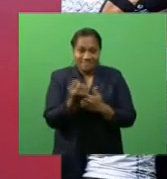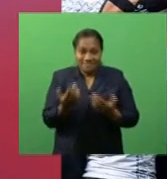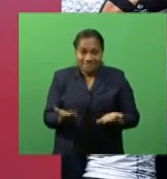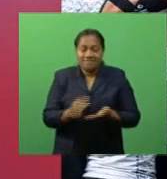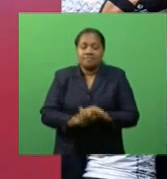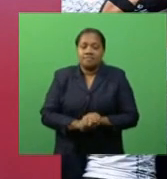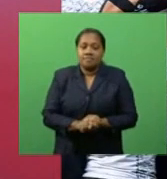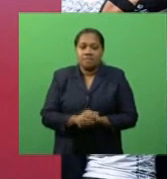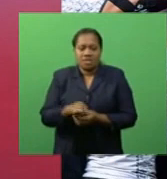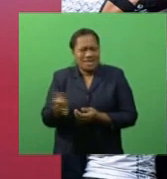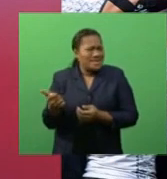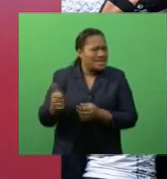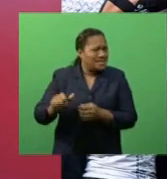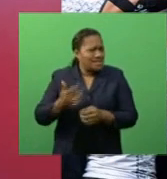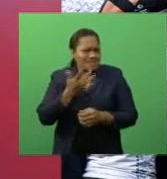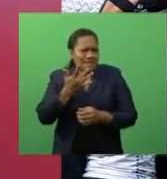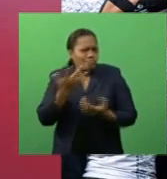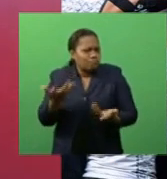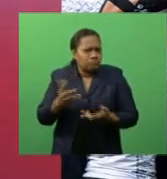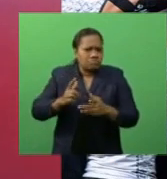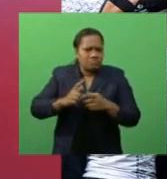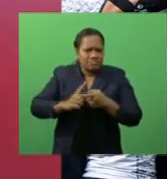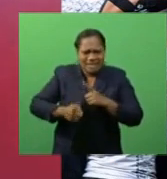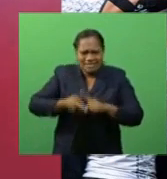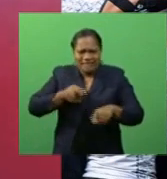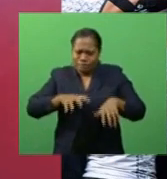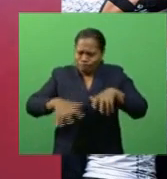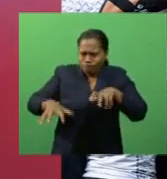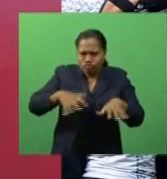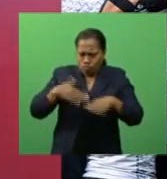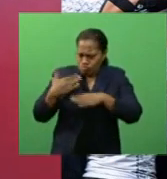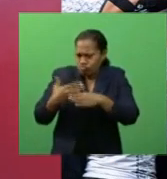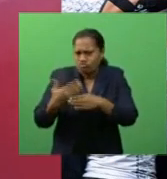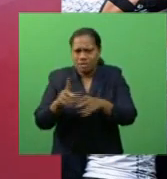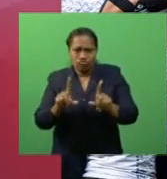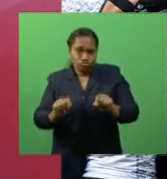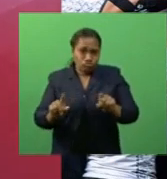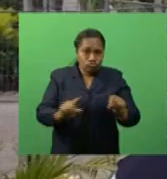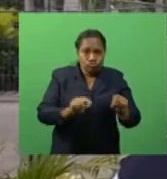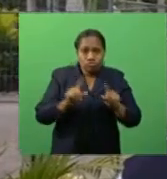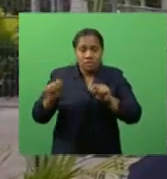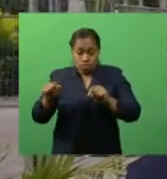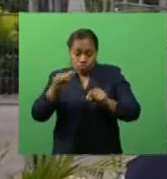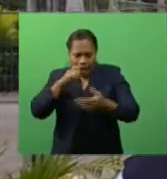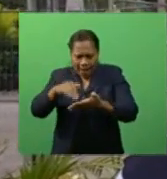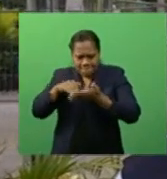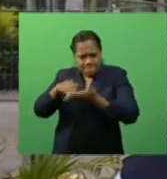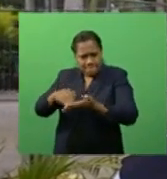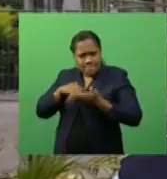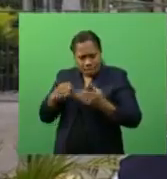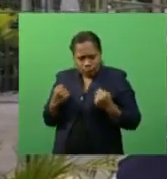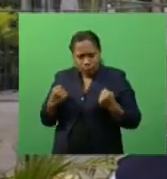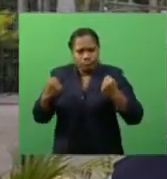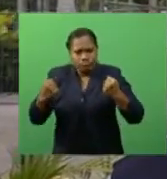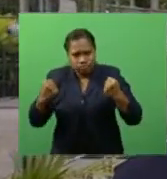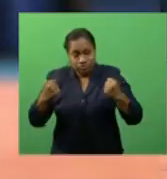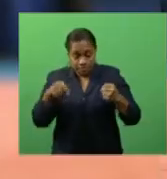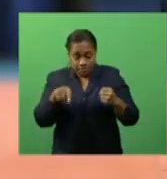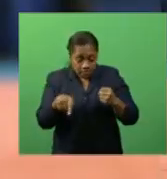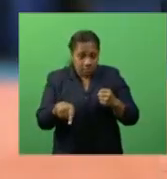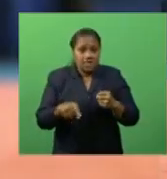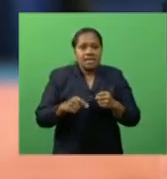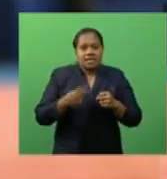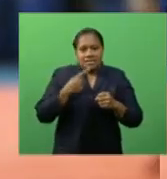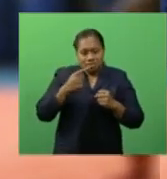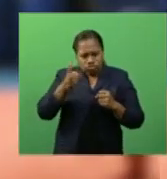of exercise or work that they can do, which is physical, is going to help them. Baber says a training program has also